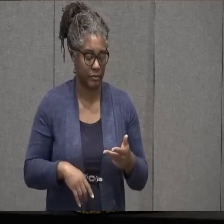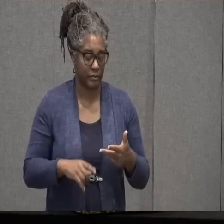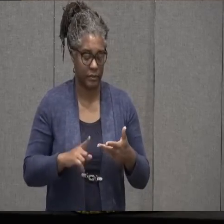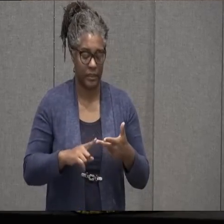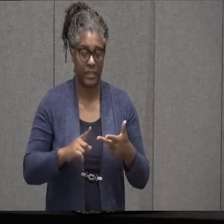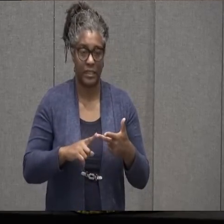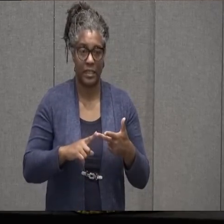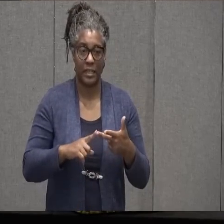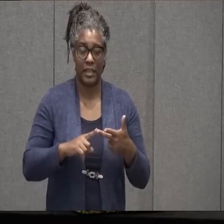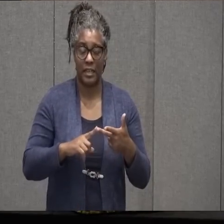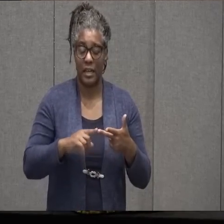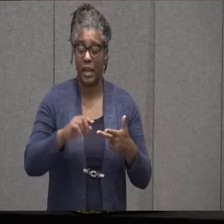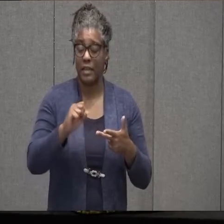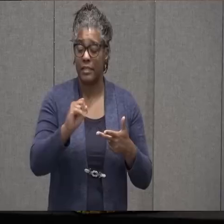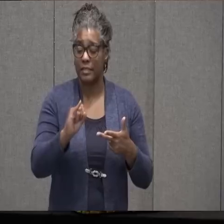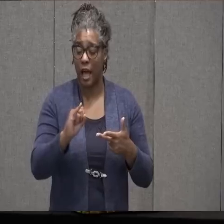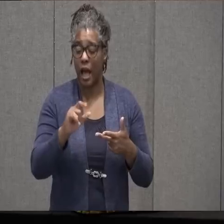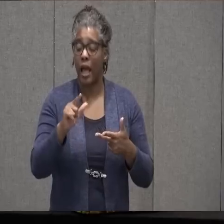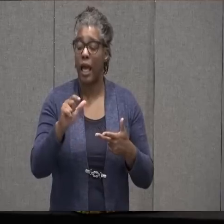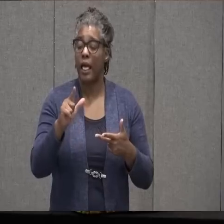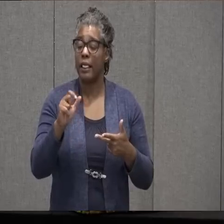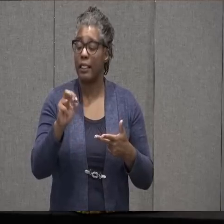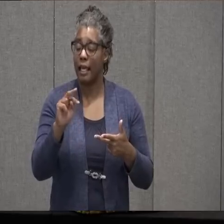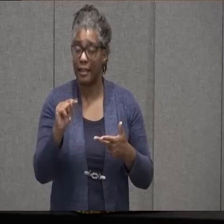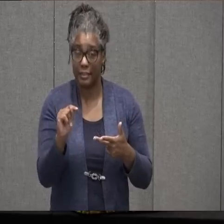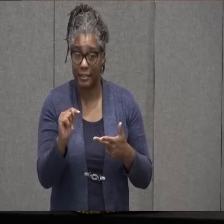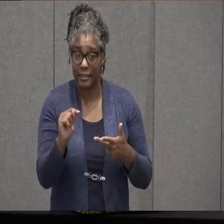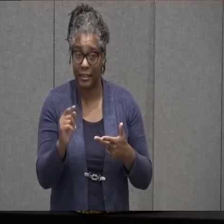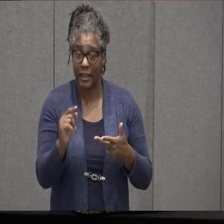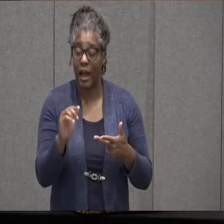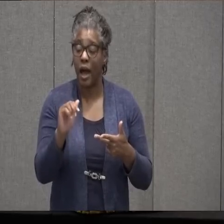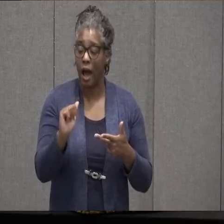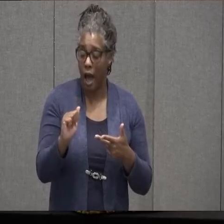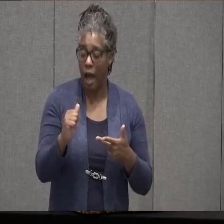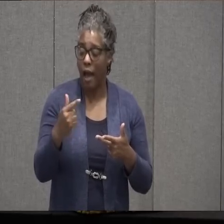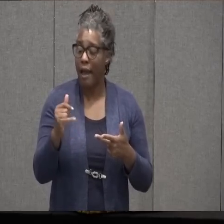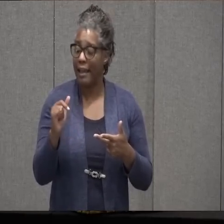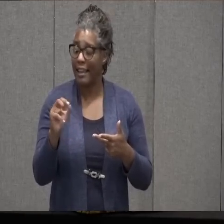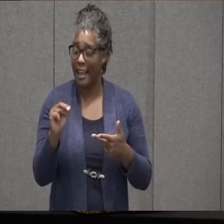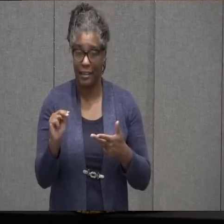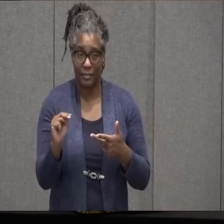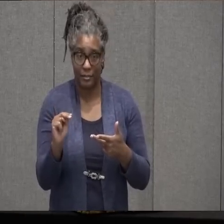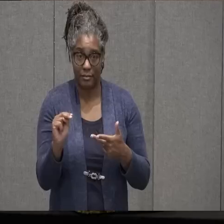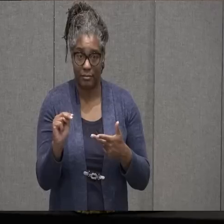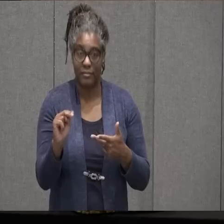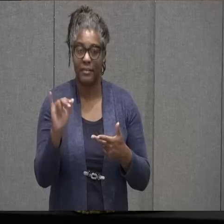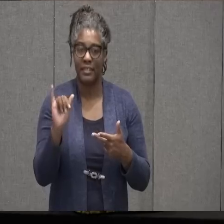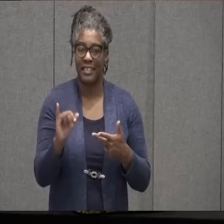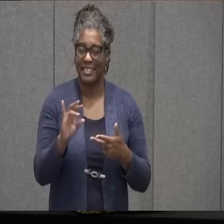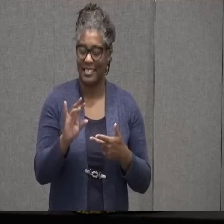Silent again. All right, so we've got